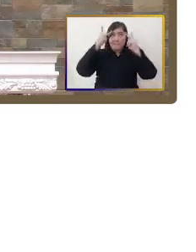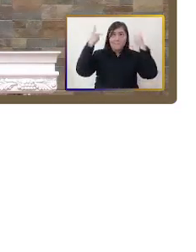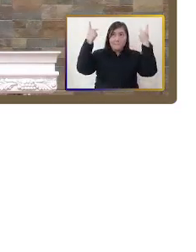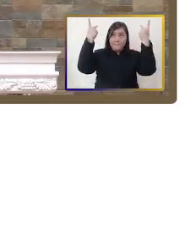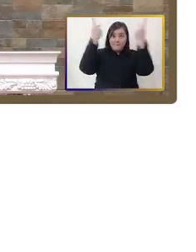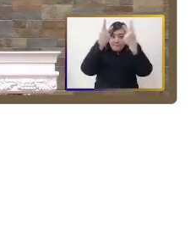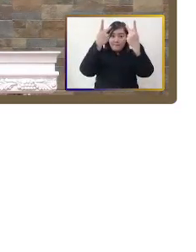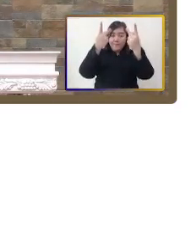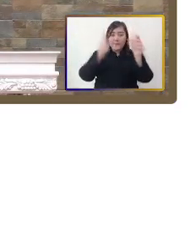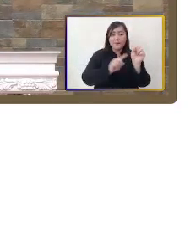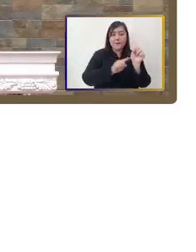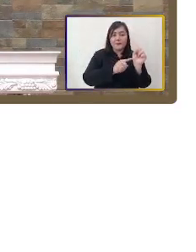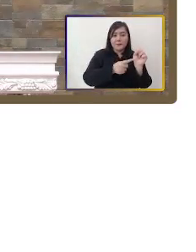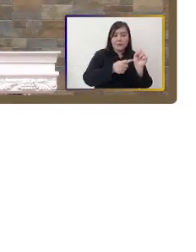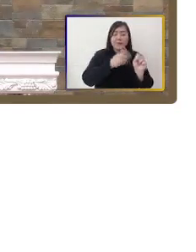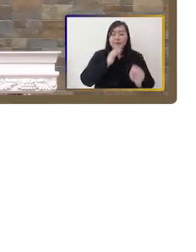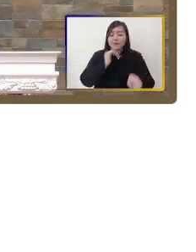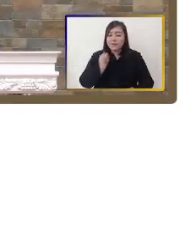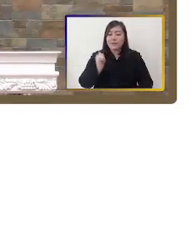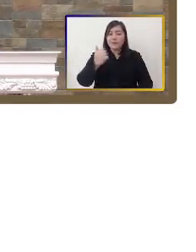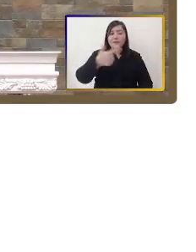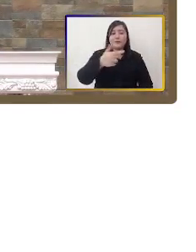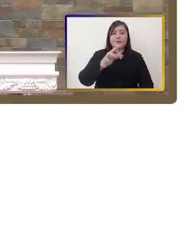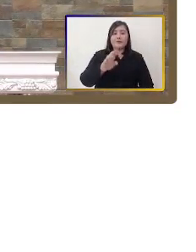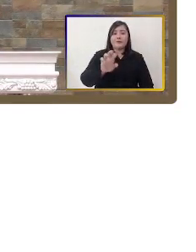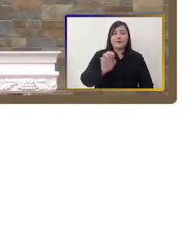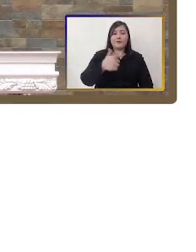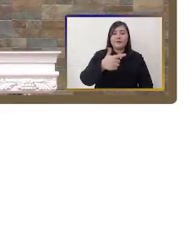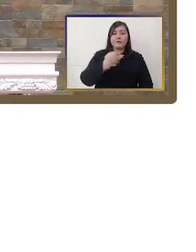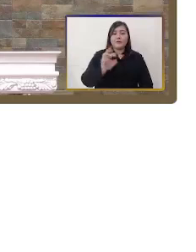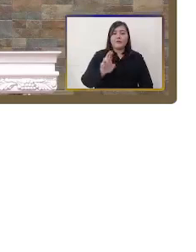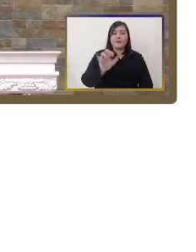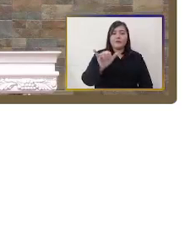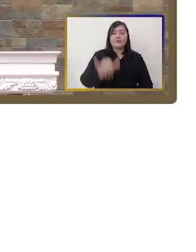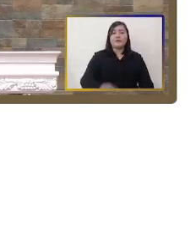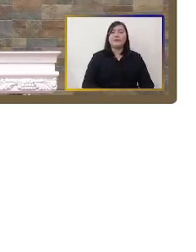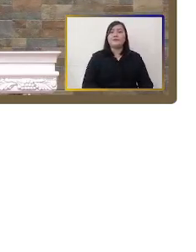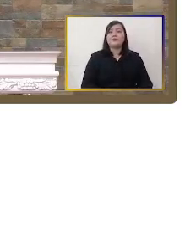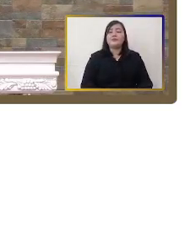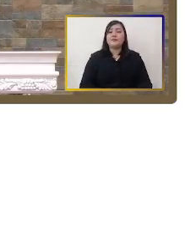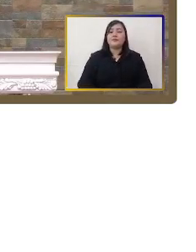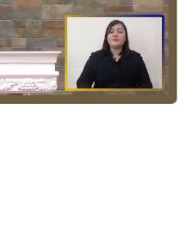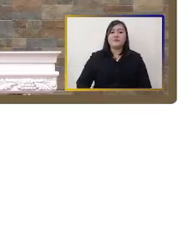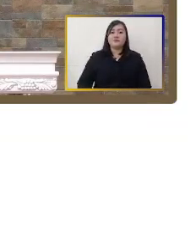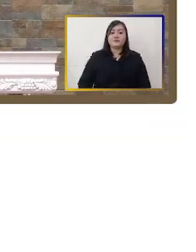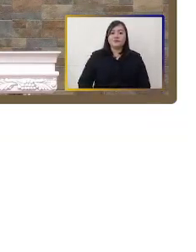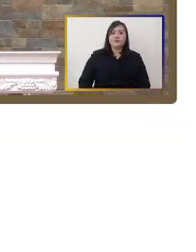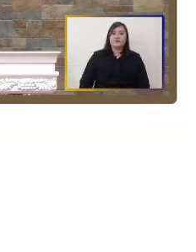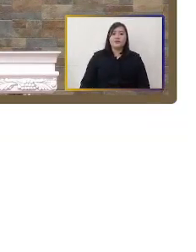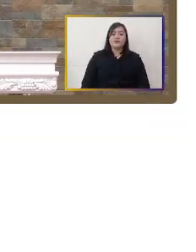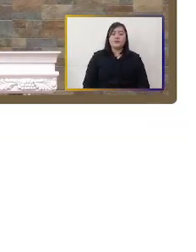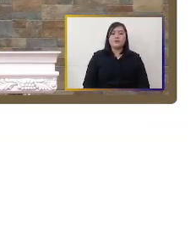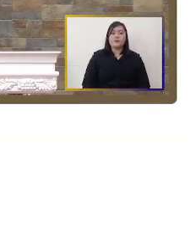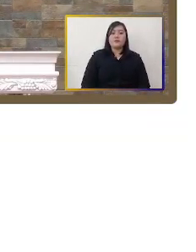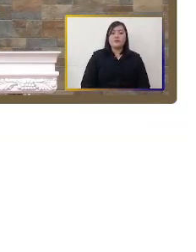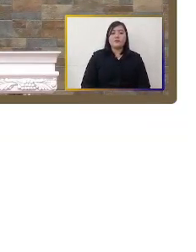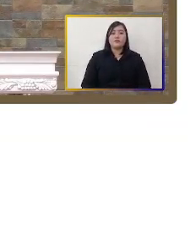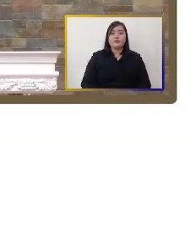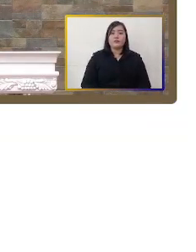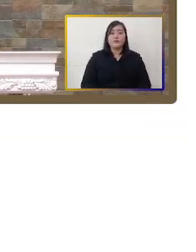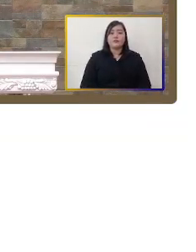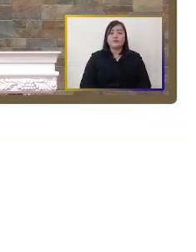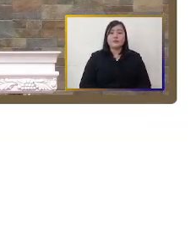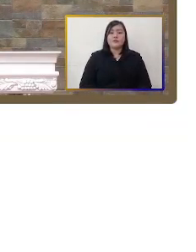Na-inestablish po yan nino ni Gregory the Great. Now, another historian, mga kapatid, writer of the history ng Christian